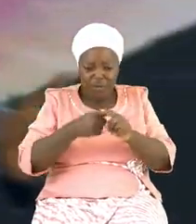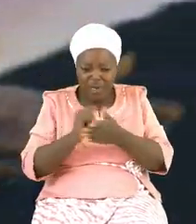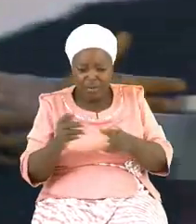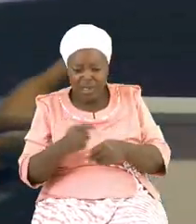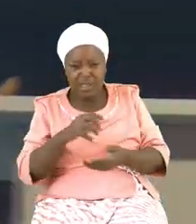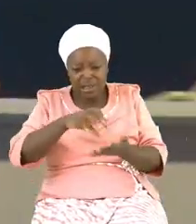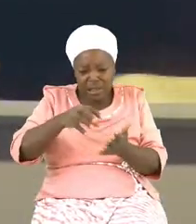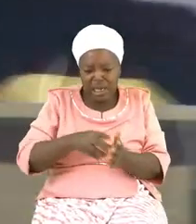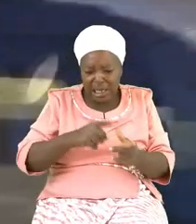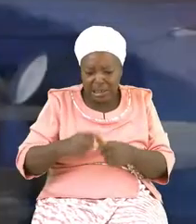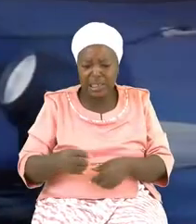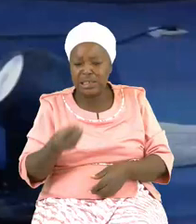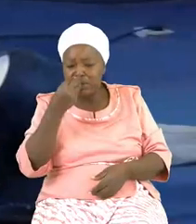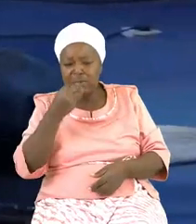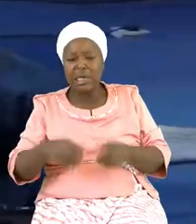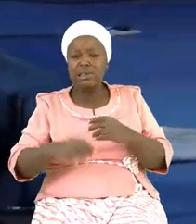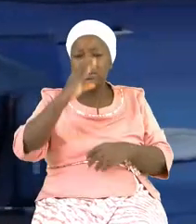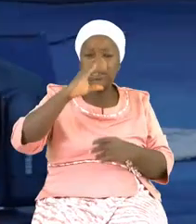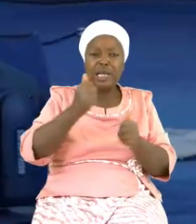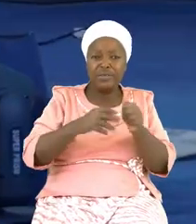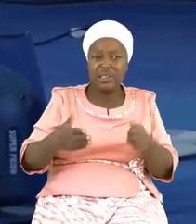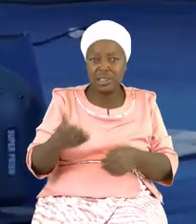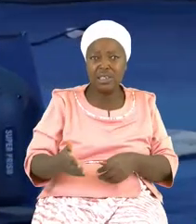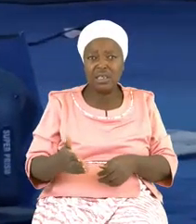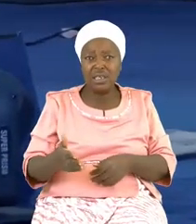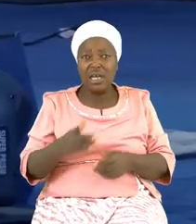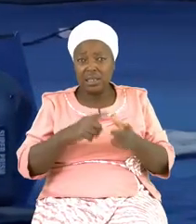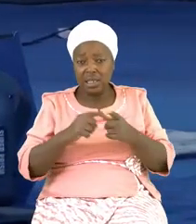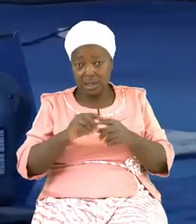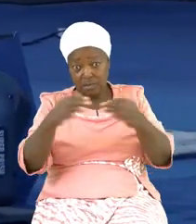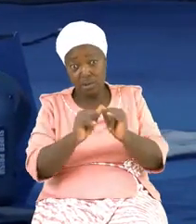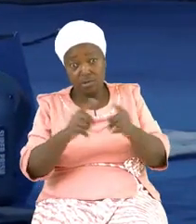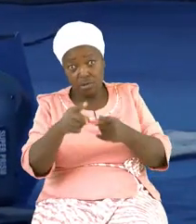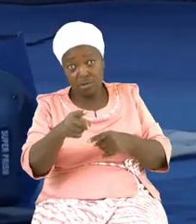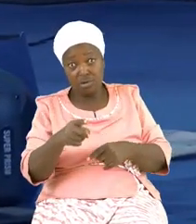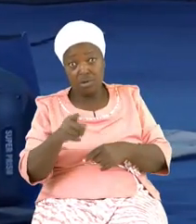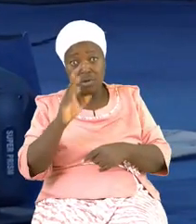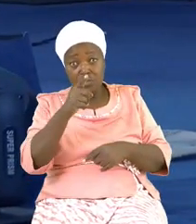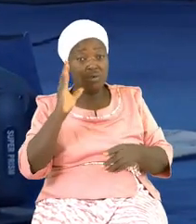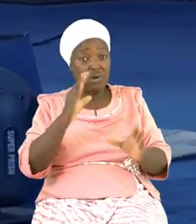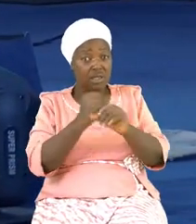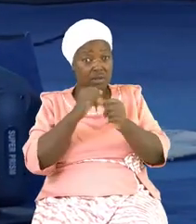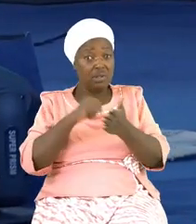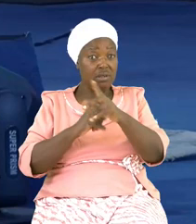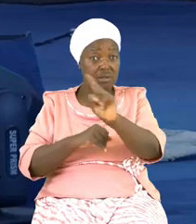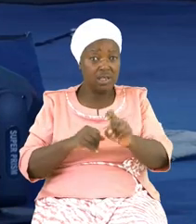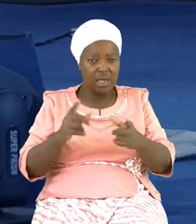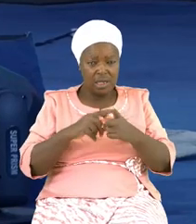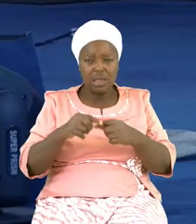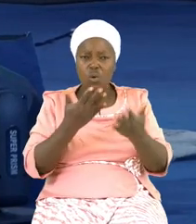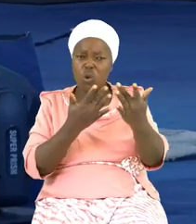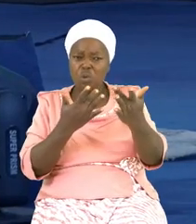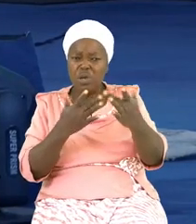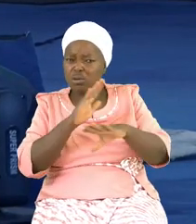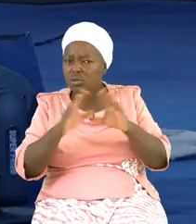he's bringing it, and then he's giving it to you. And I said, hold on, don't take that thing yet. Let